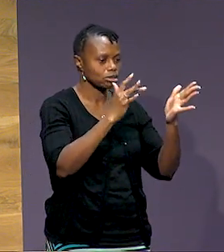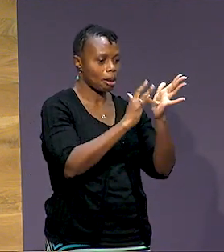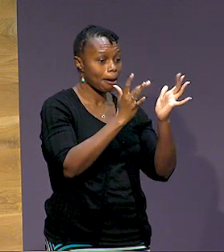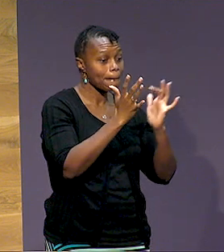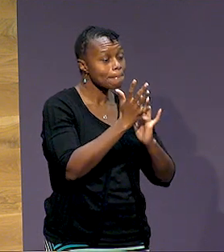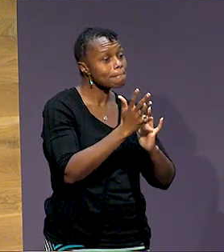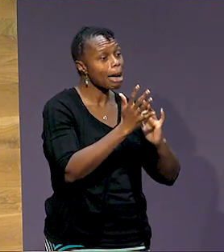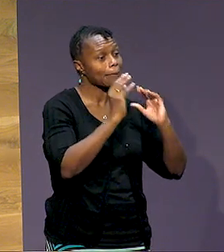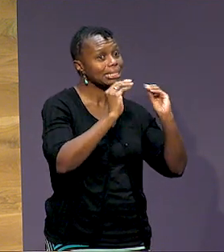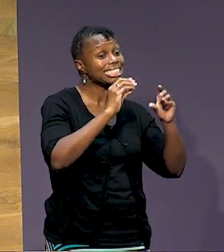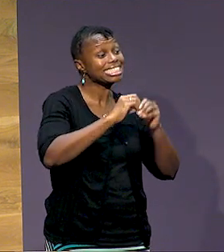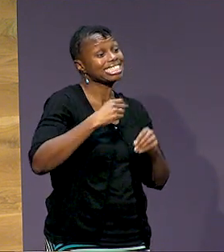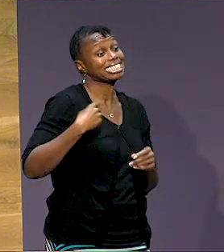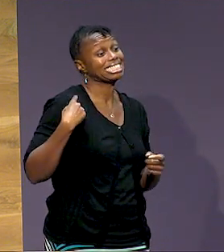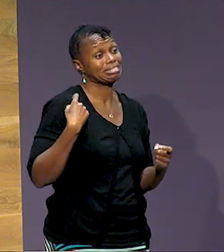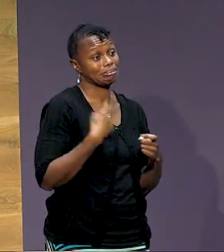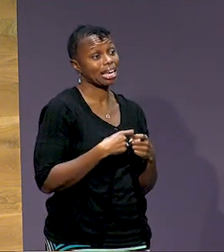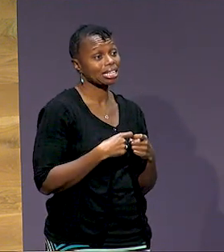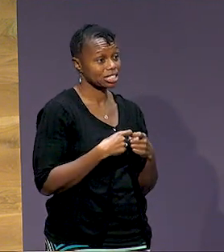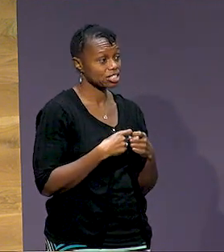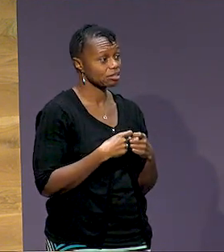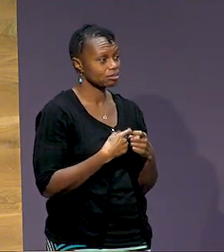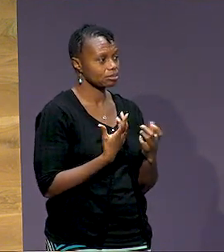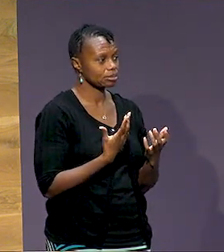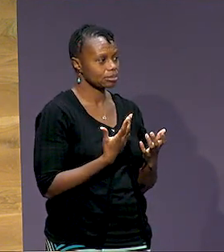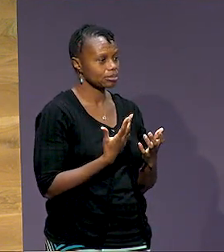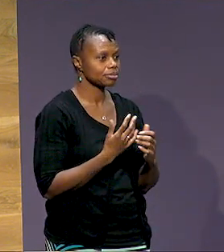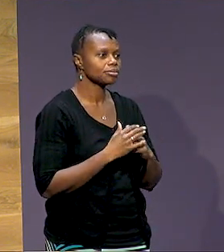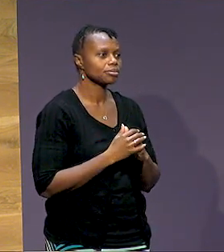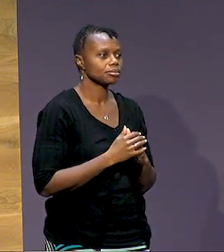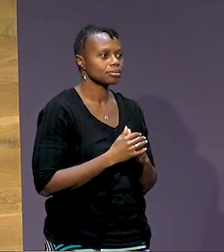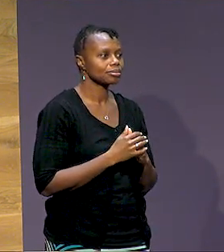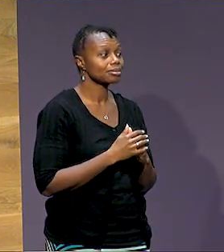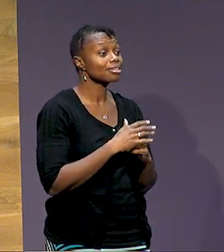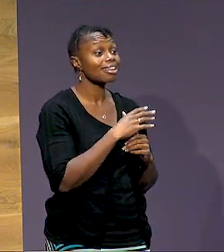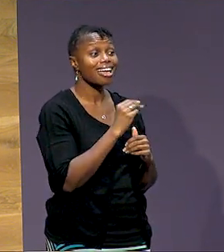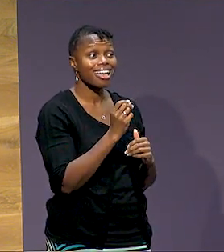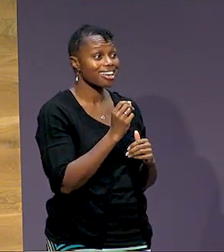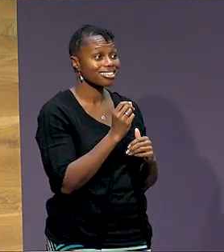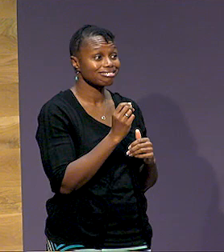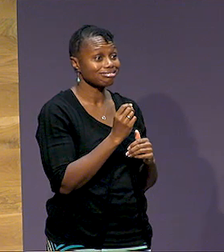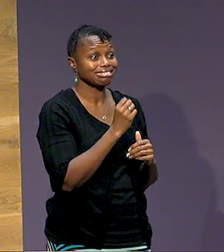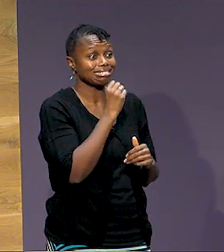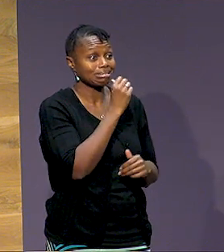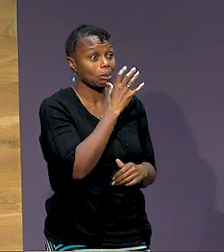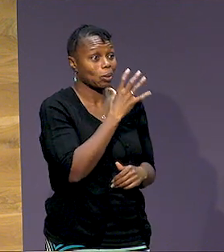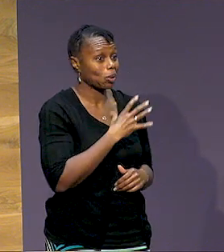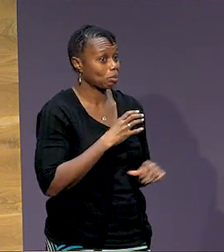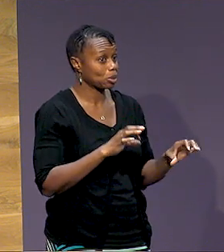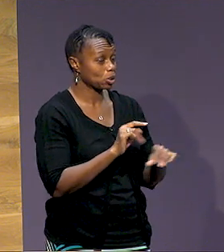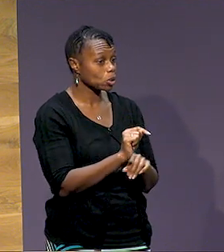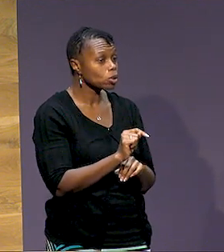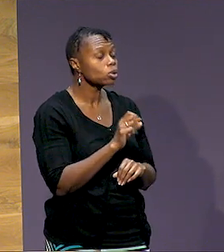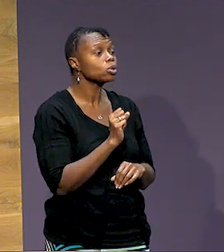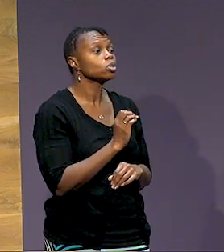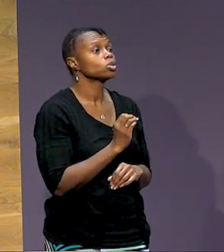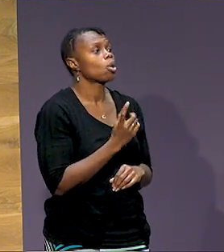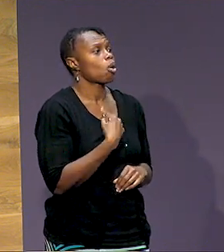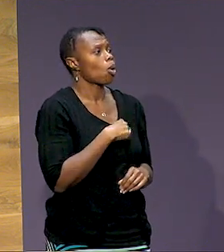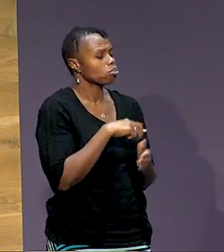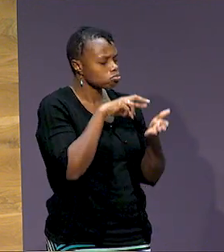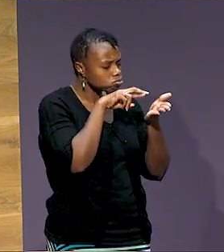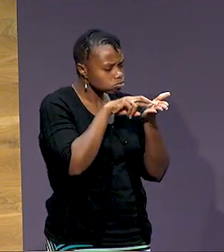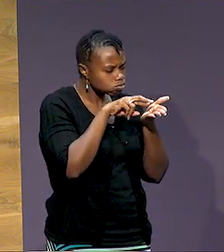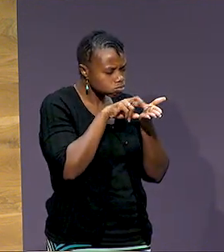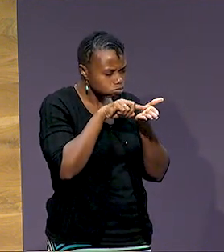Spanish, and especially nothing like that done by women. So we did some research about it to